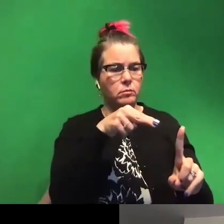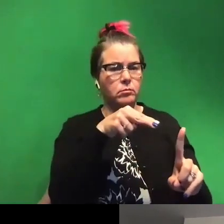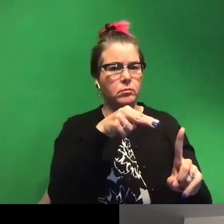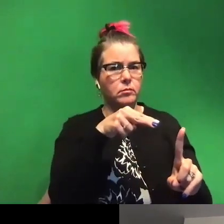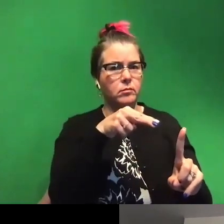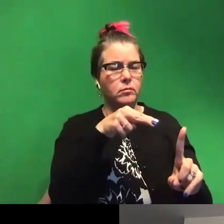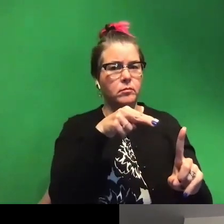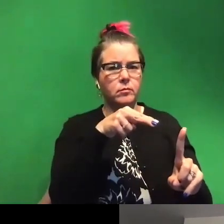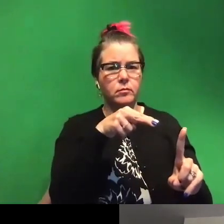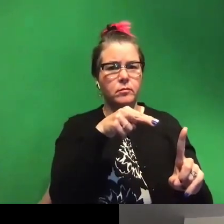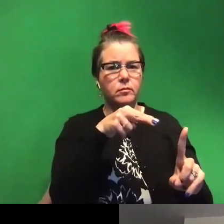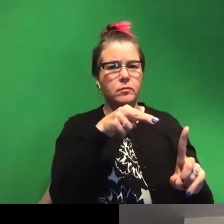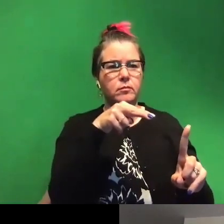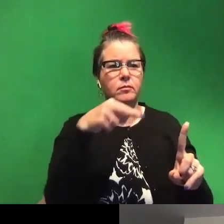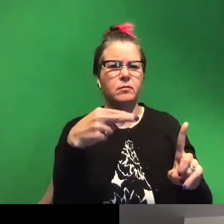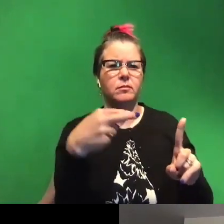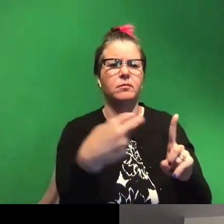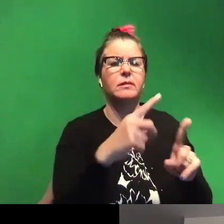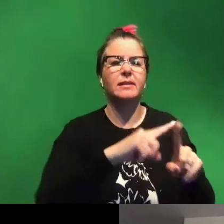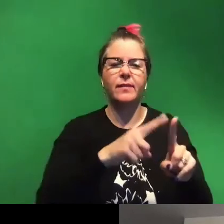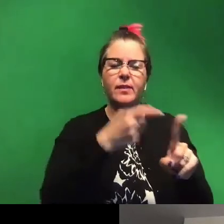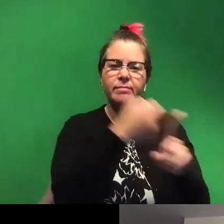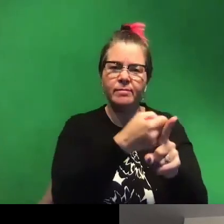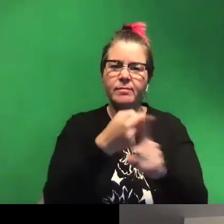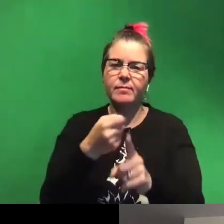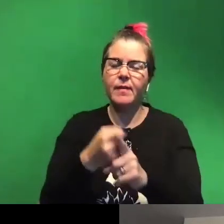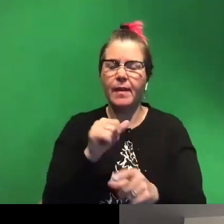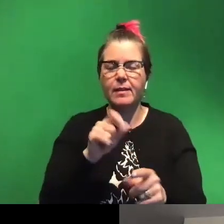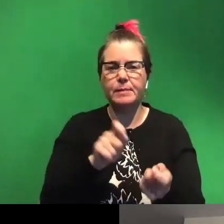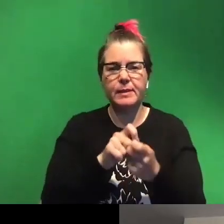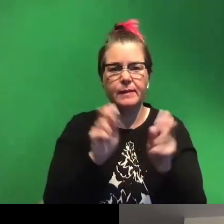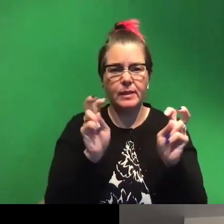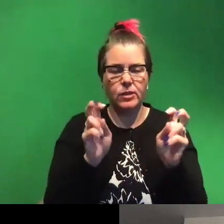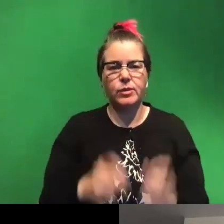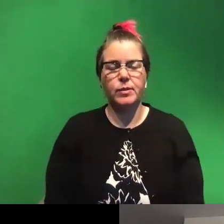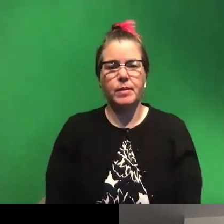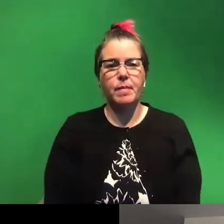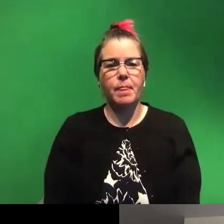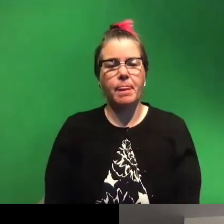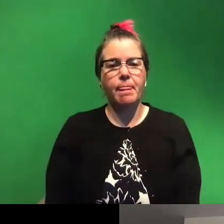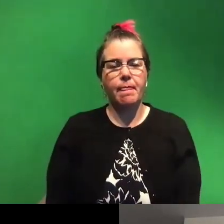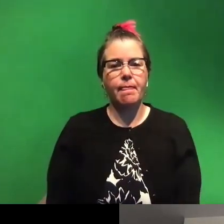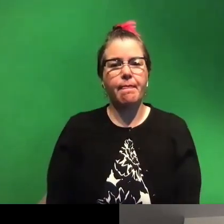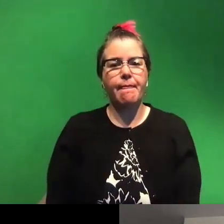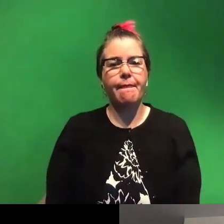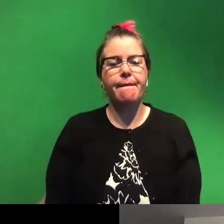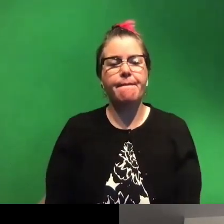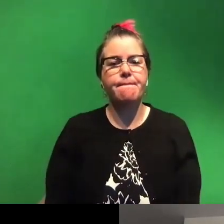There's a lot of things that affect that issue. And you need to